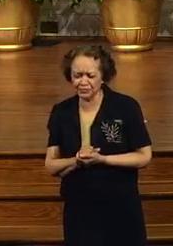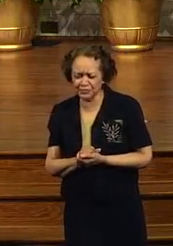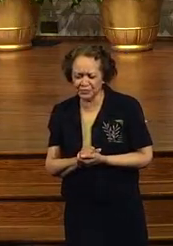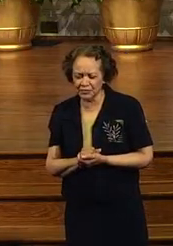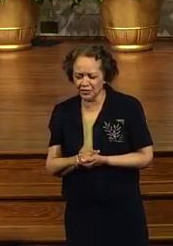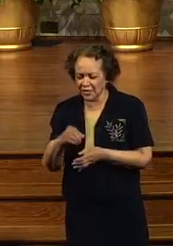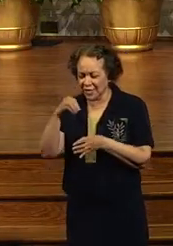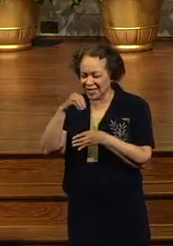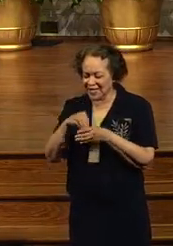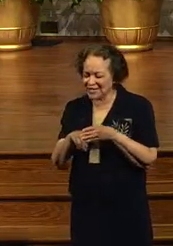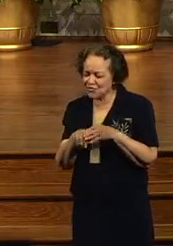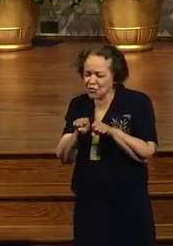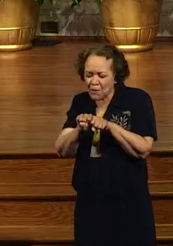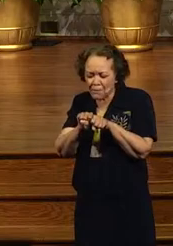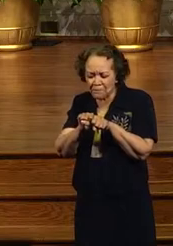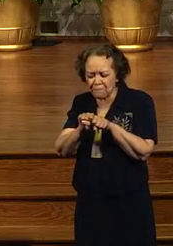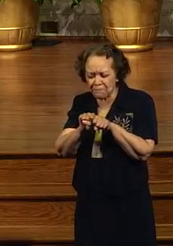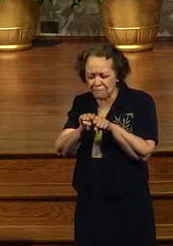In your brokenness,